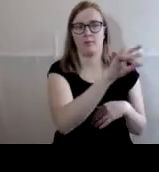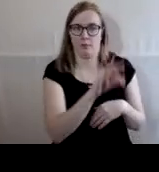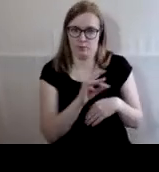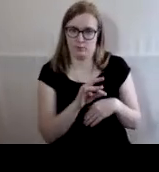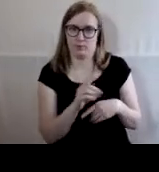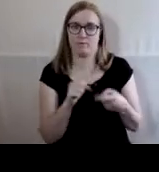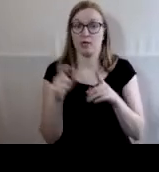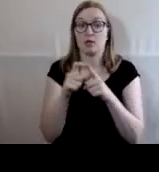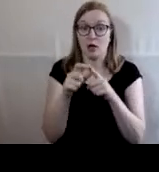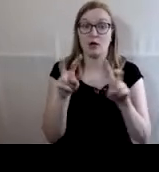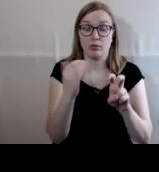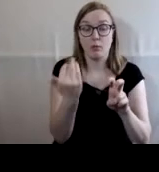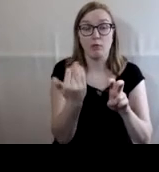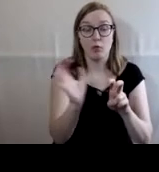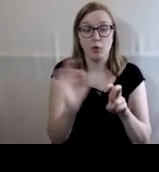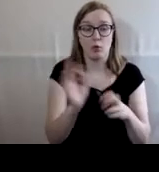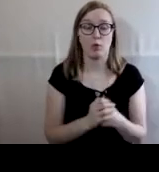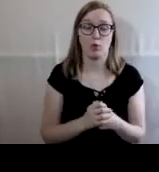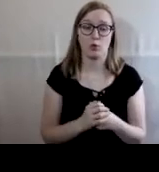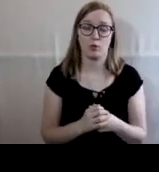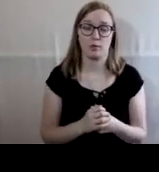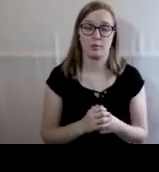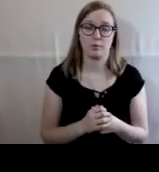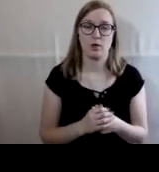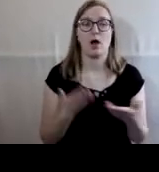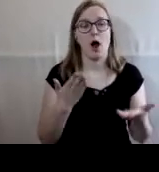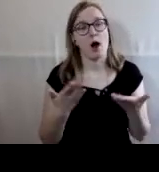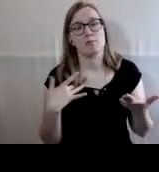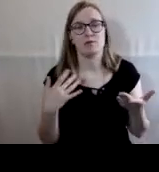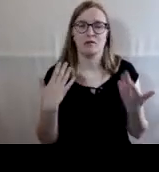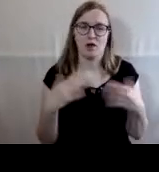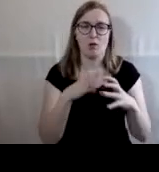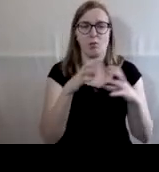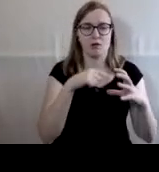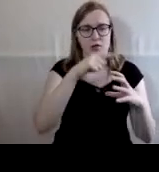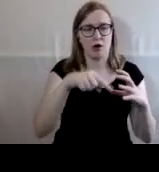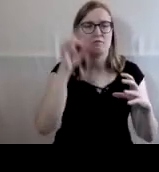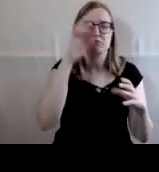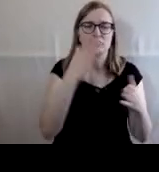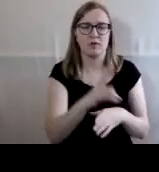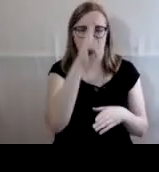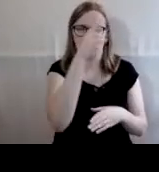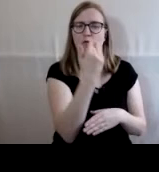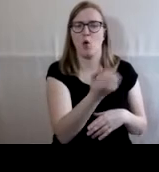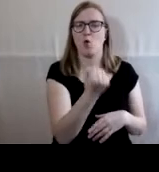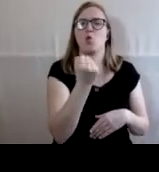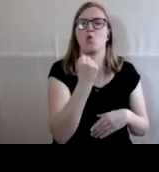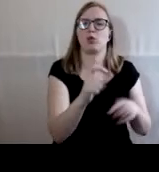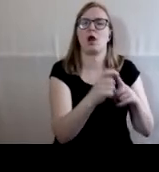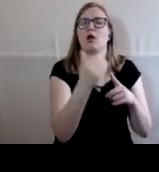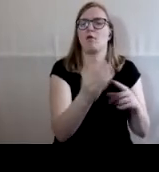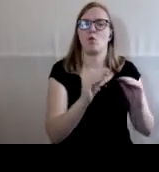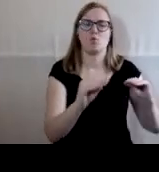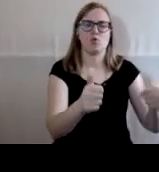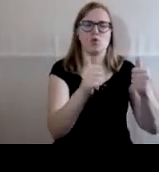in international, or they're recognised in those professional subject areas as being